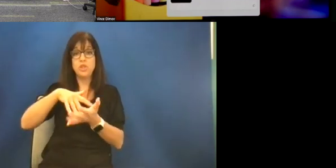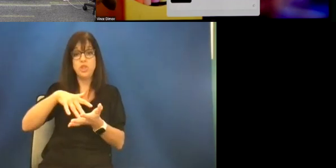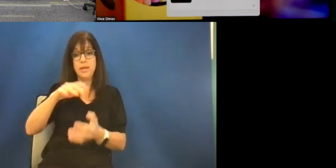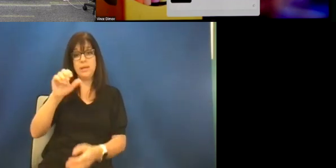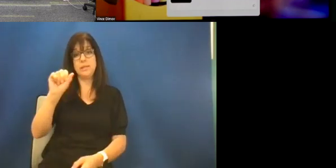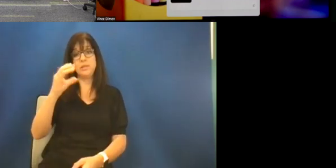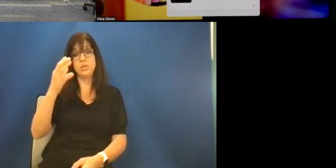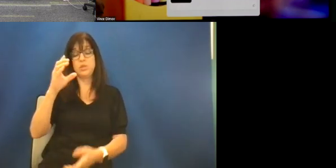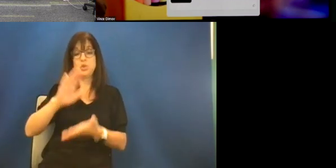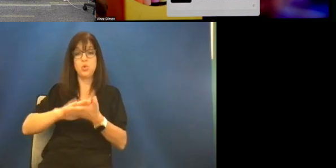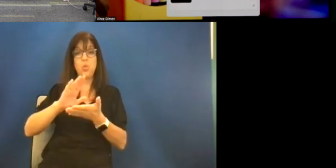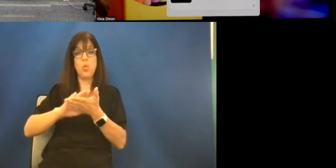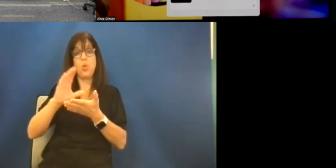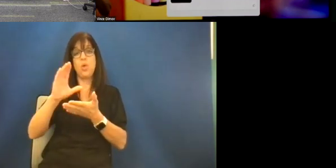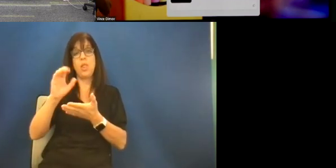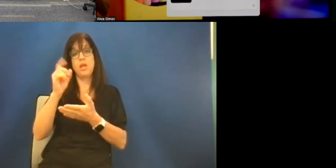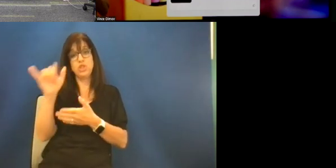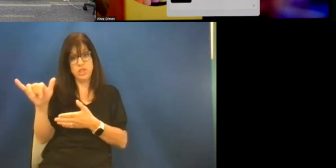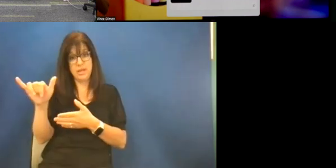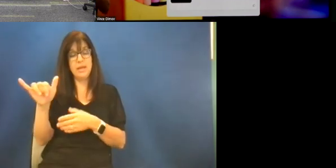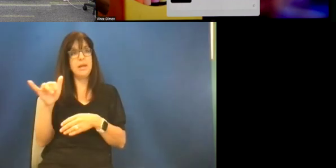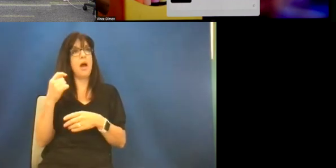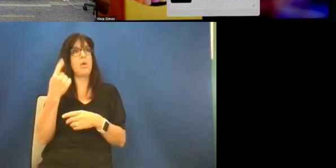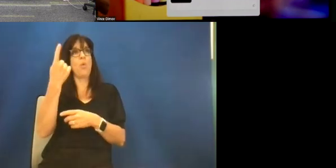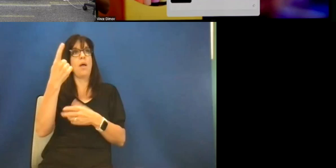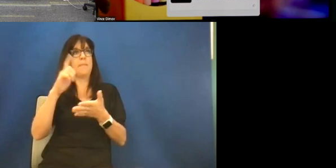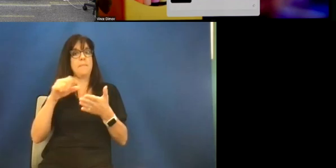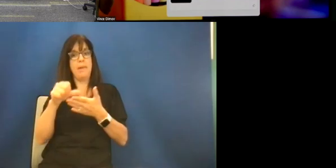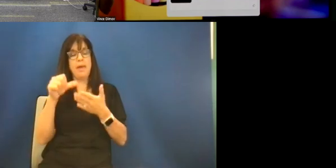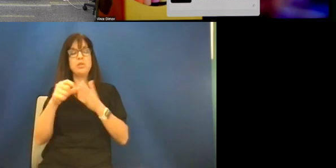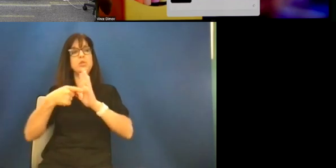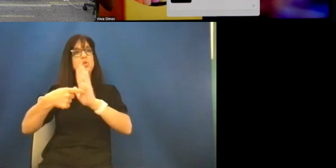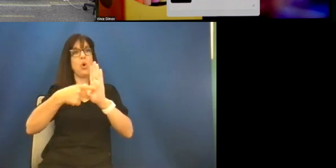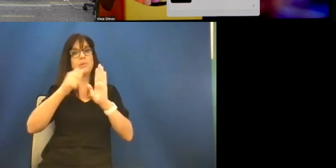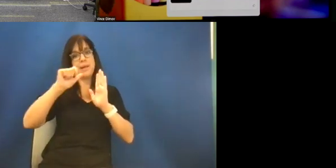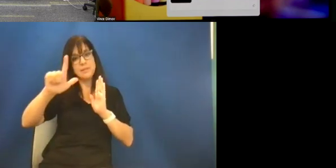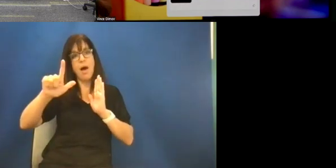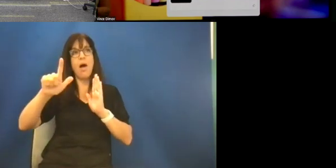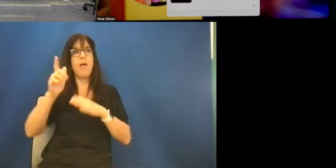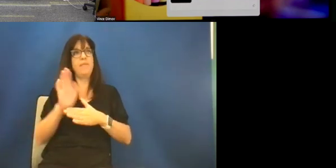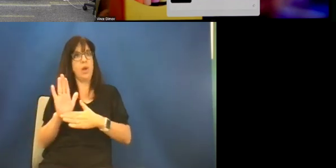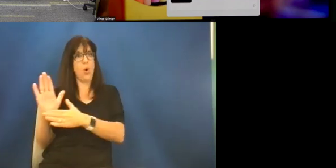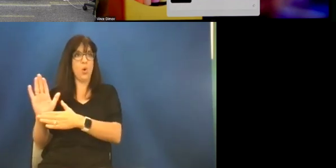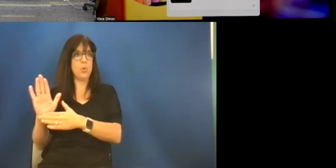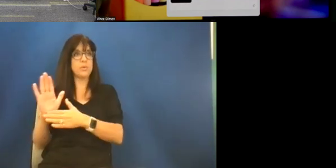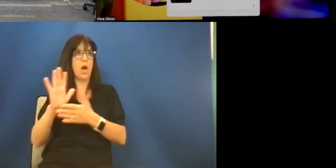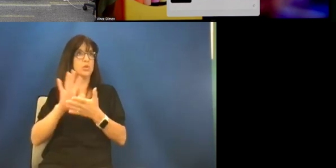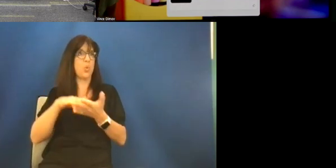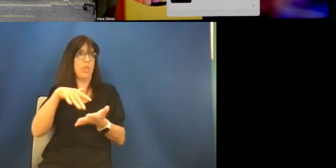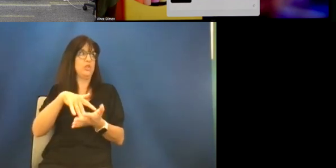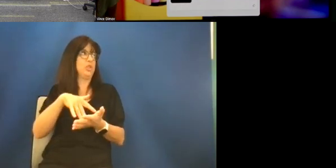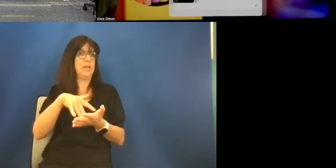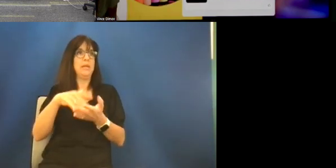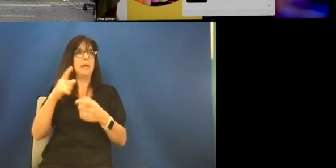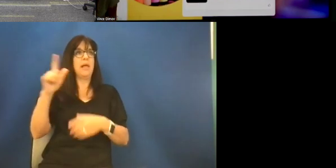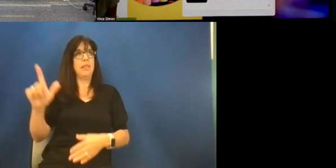app or program for the students on one of the pages, and it shows all the a lot of ASL videos. So it's just like a whole little library.